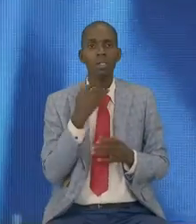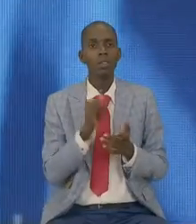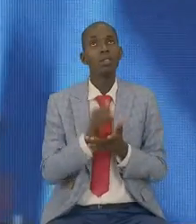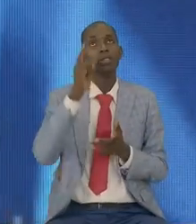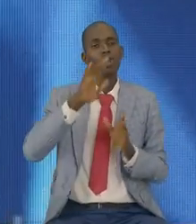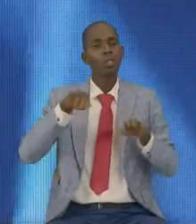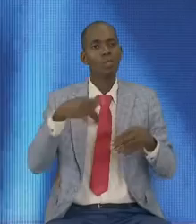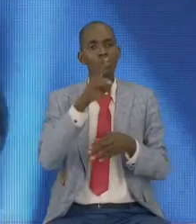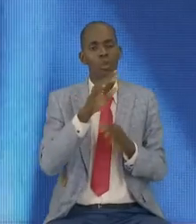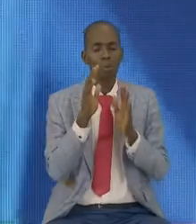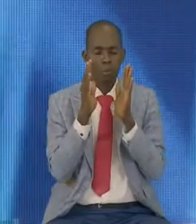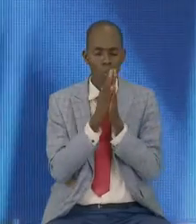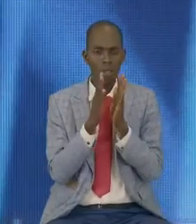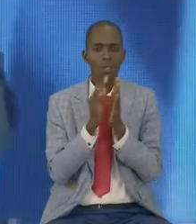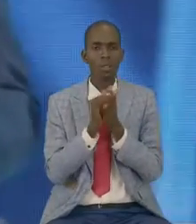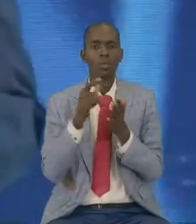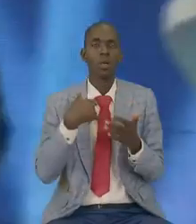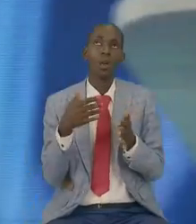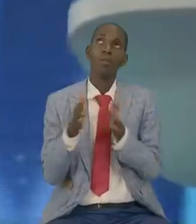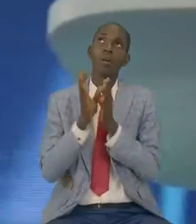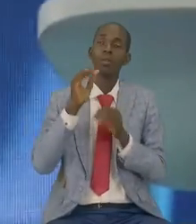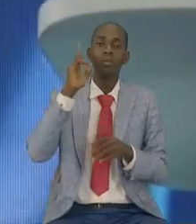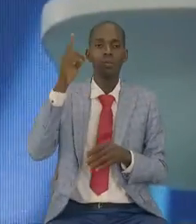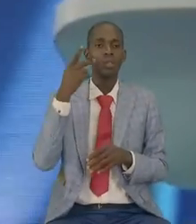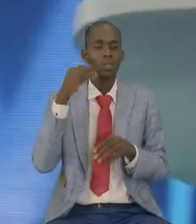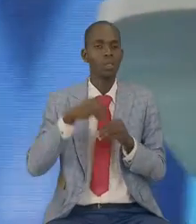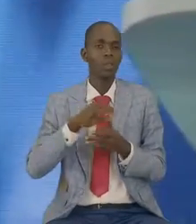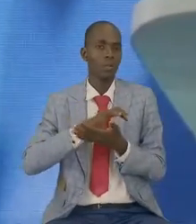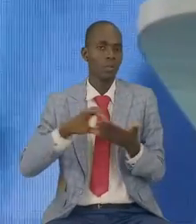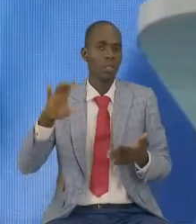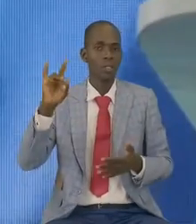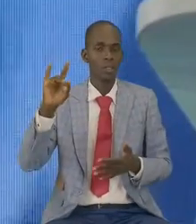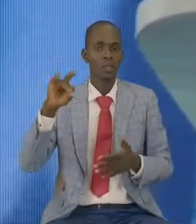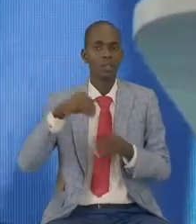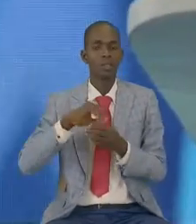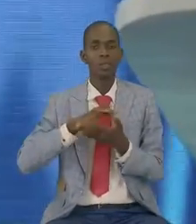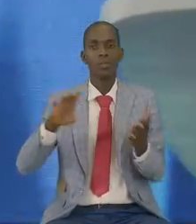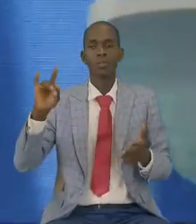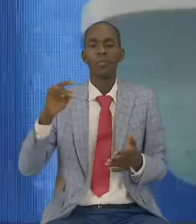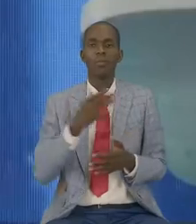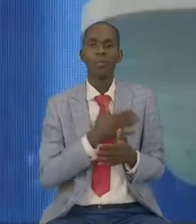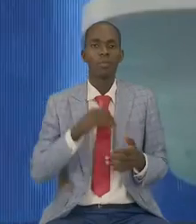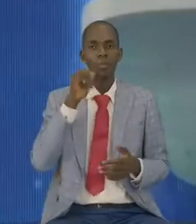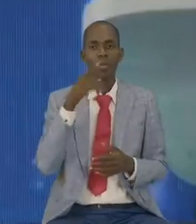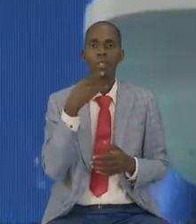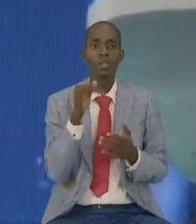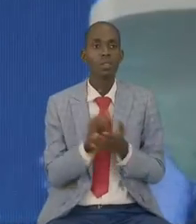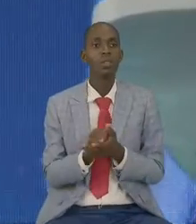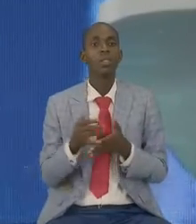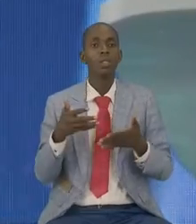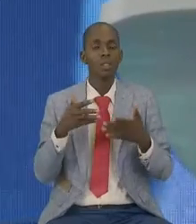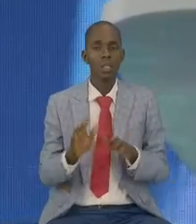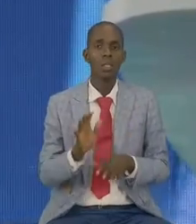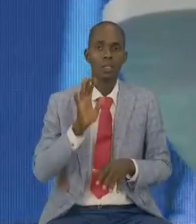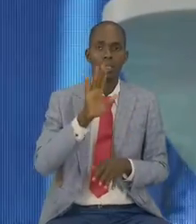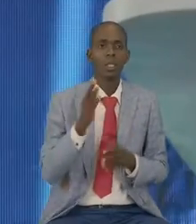petition that thou was asked of him. And look at verse 18. In verse 18, and she said, let thine